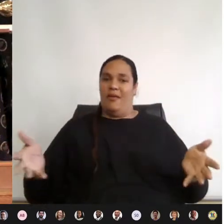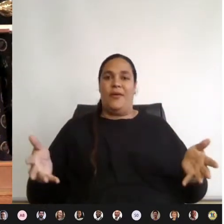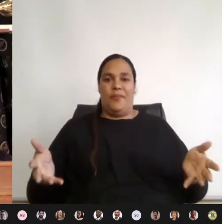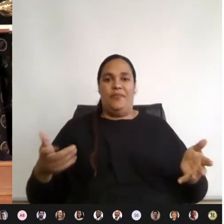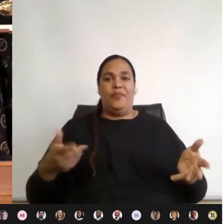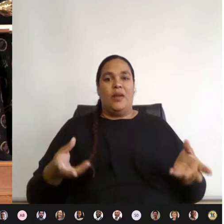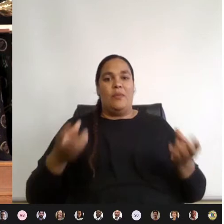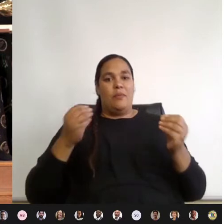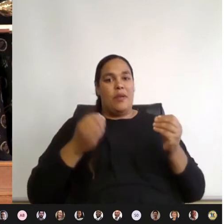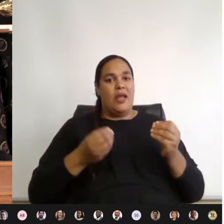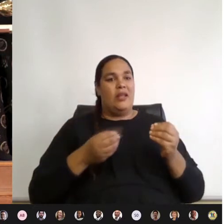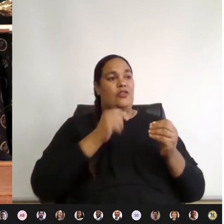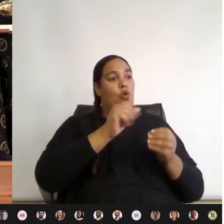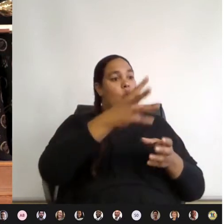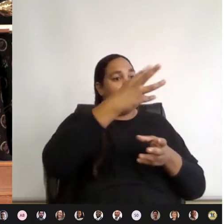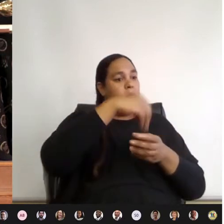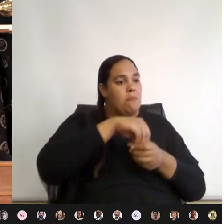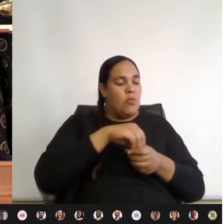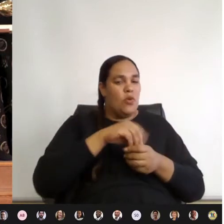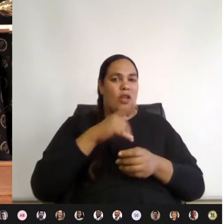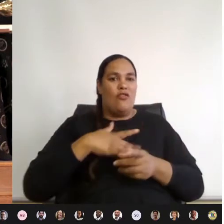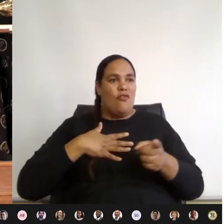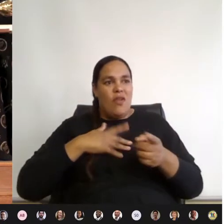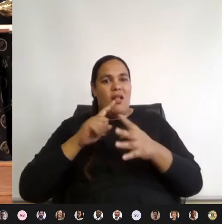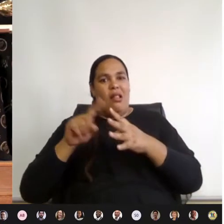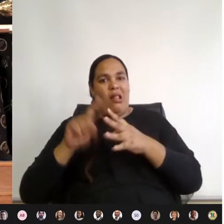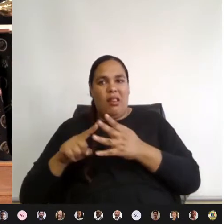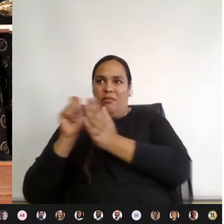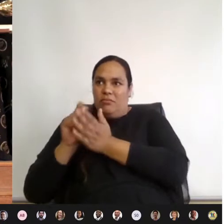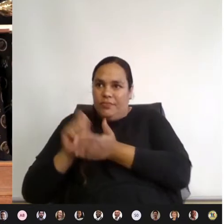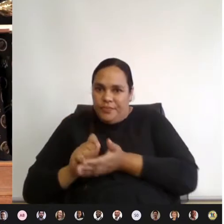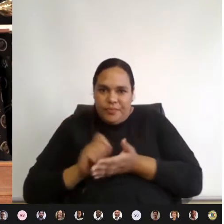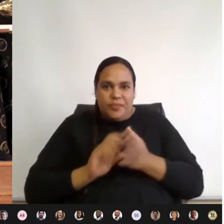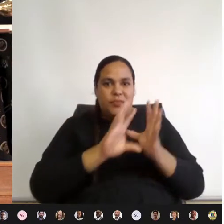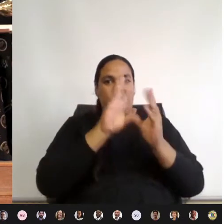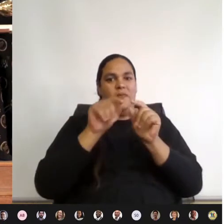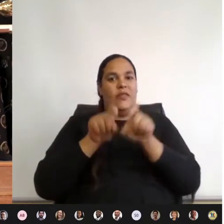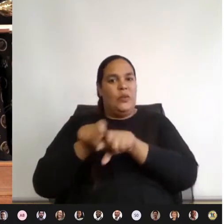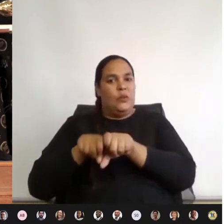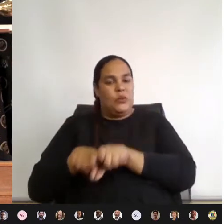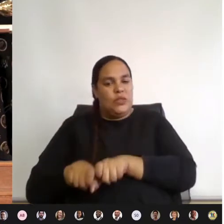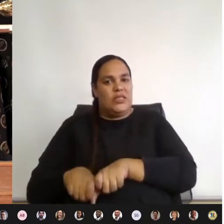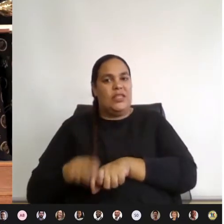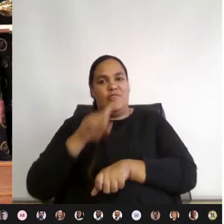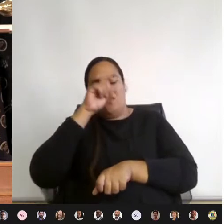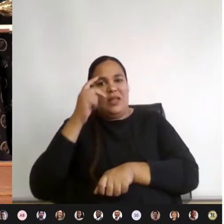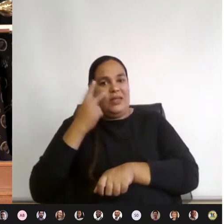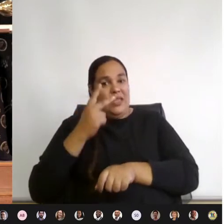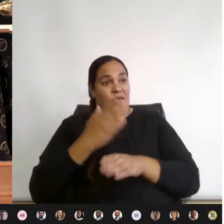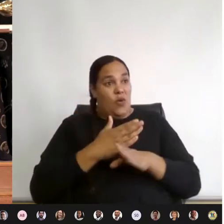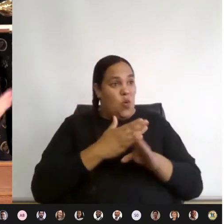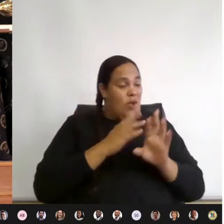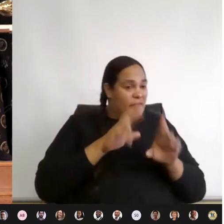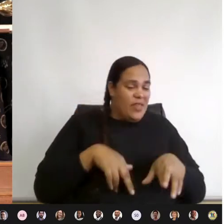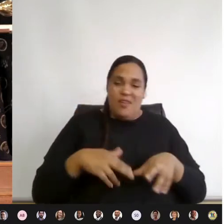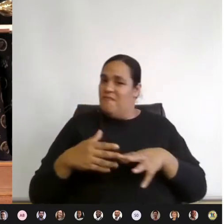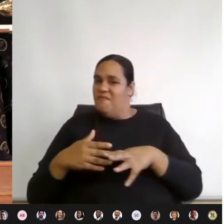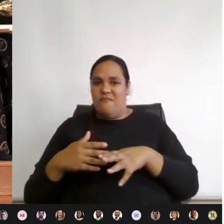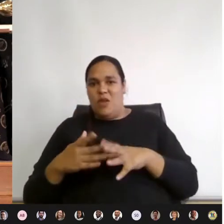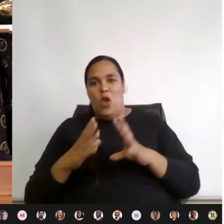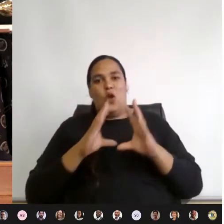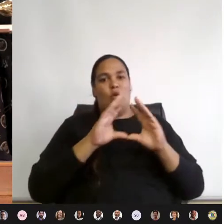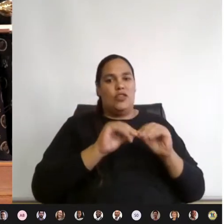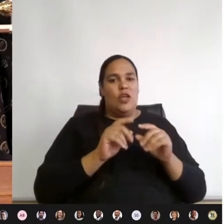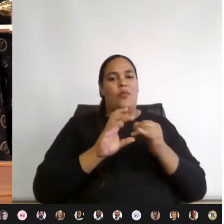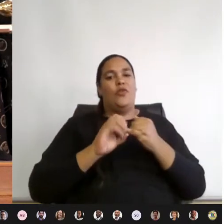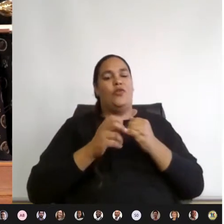get remote inputs into it. Let's get a good piece of legislation. Let's test it, try it. If it works, great. If it doesn't, we'll stop it and try something